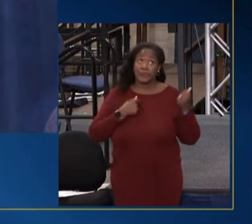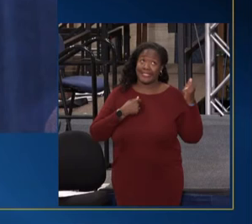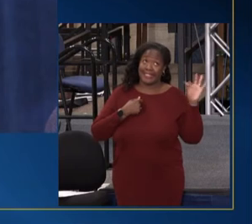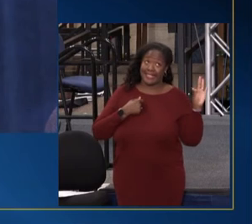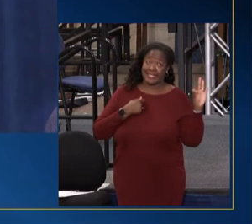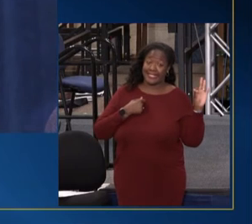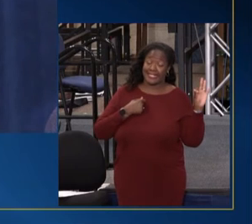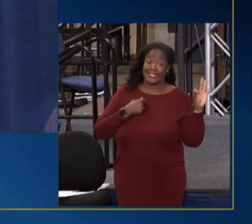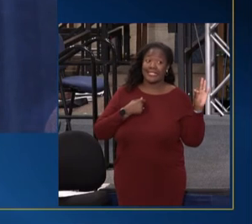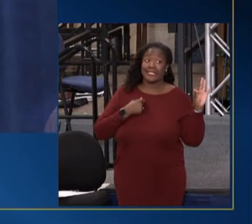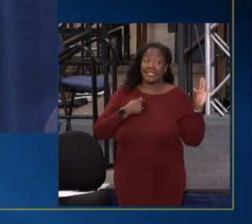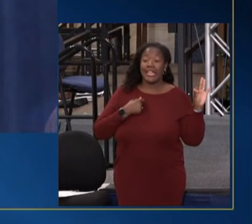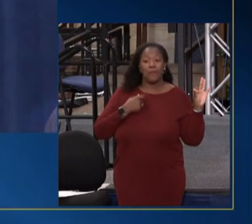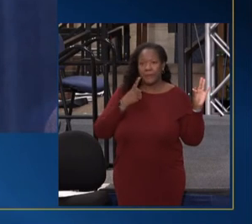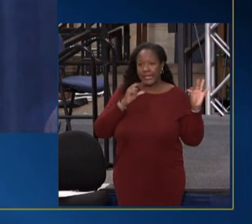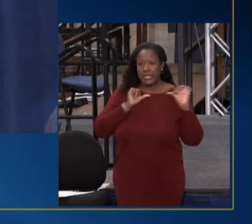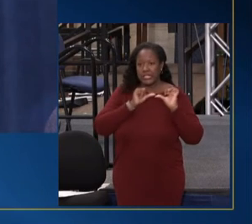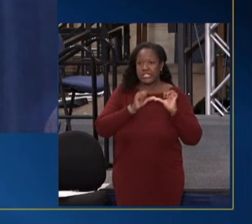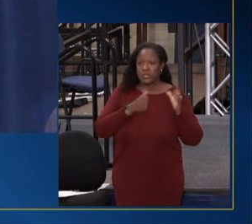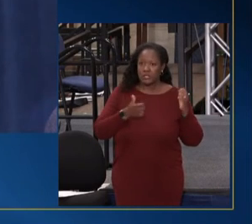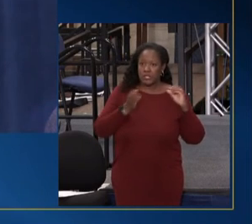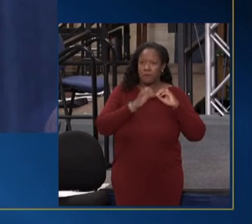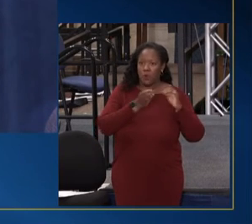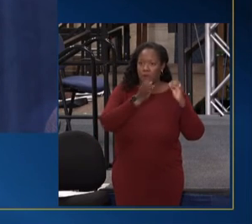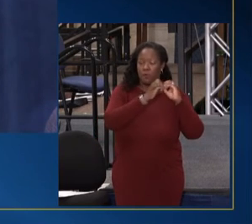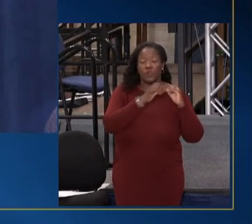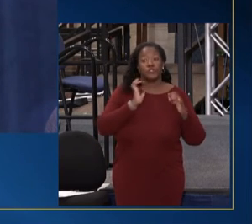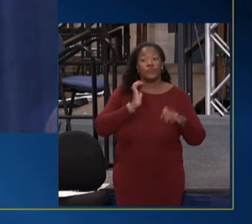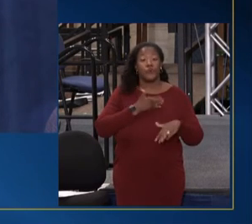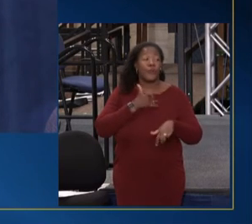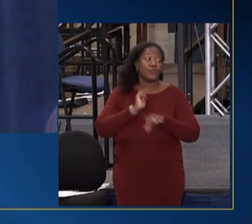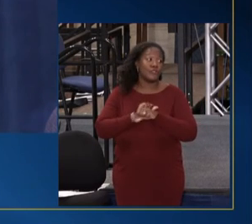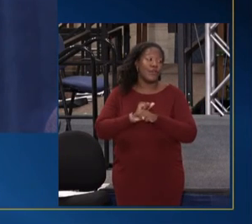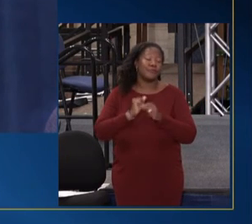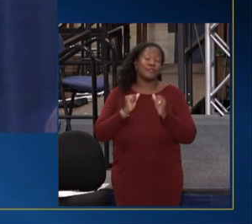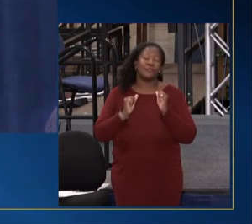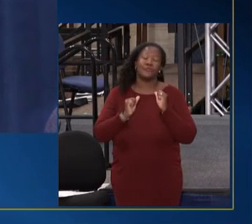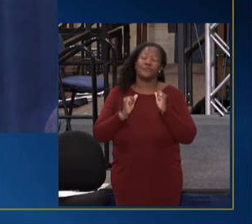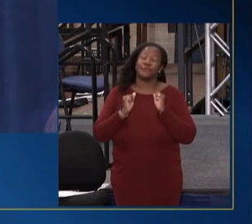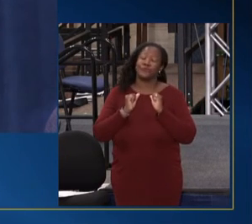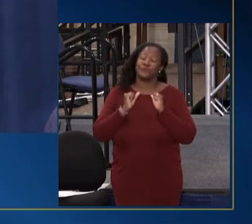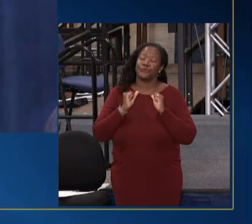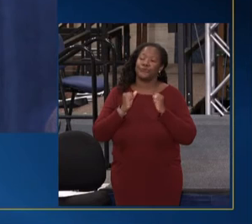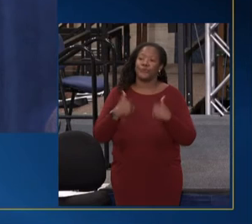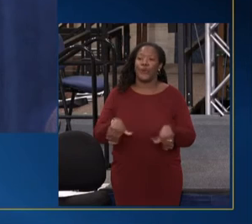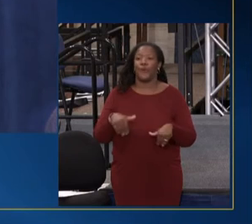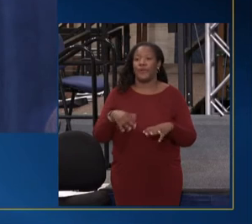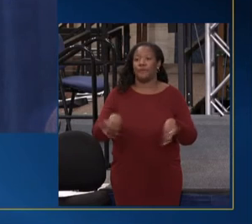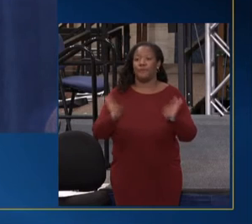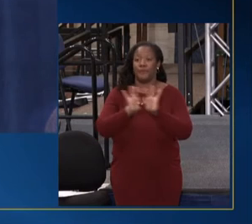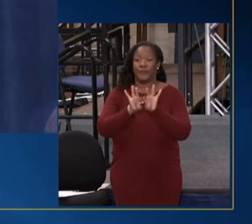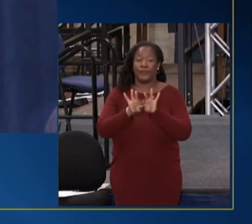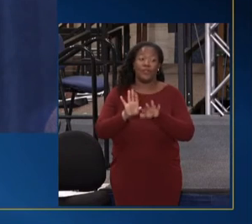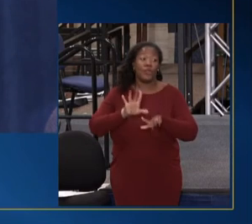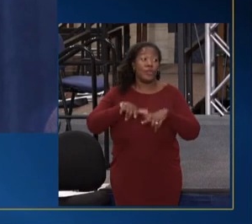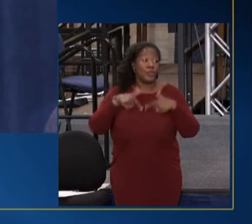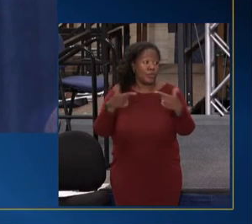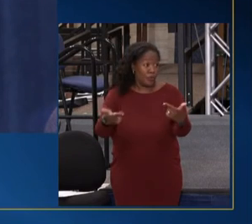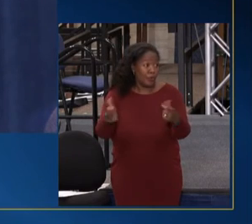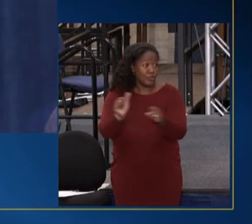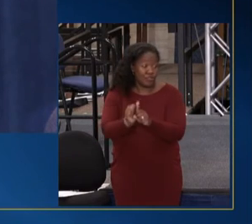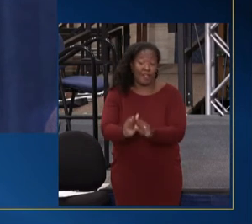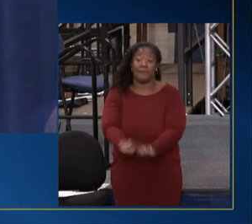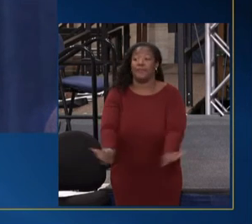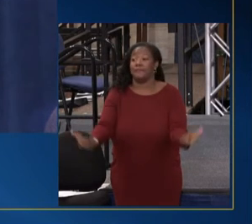states, and that continues to grow. And so our job becomes more and more important. Your jobs become more and more important. And